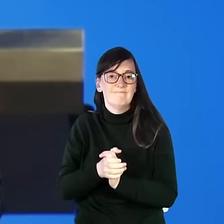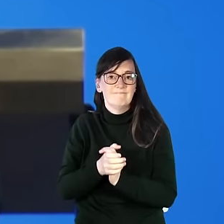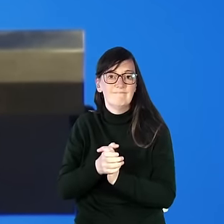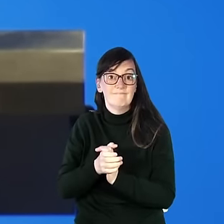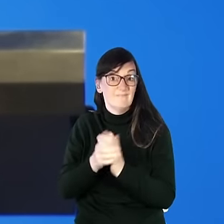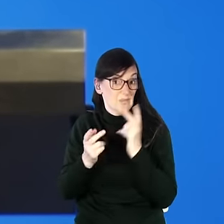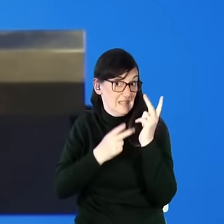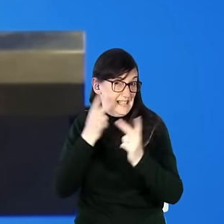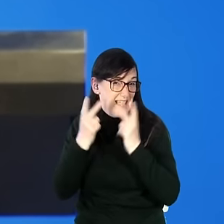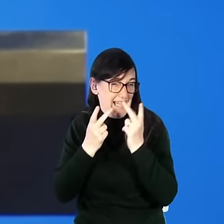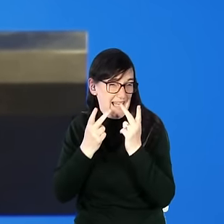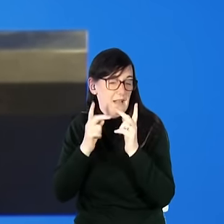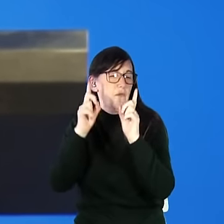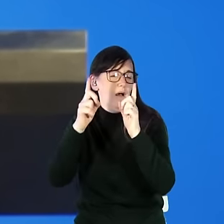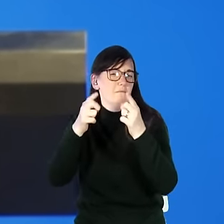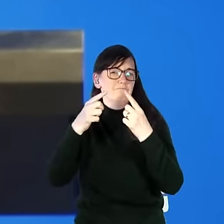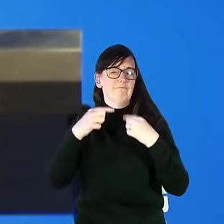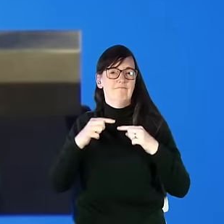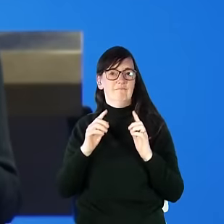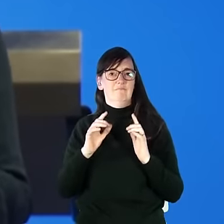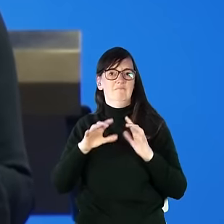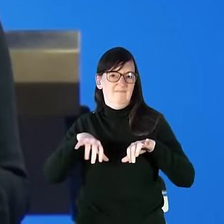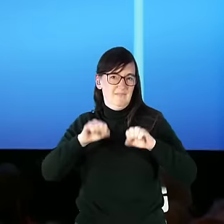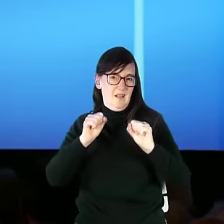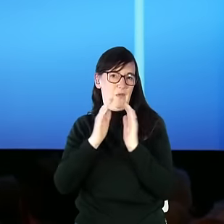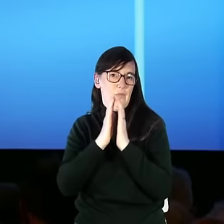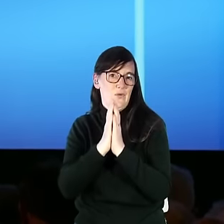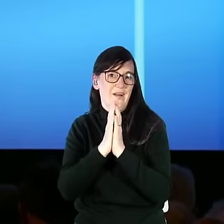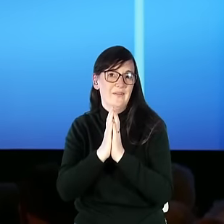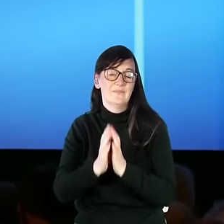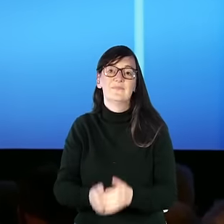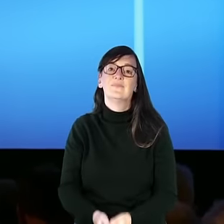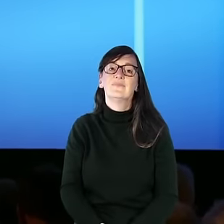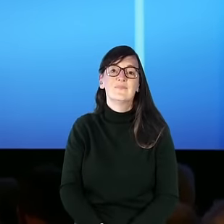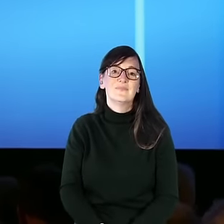do, let me commit our time together in prayer.